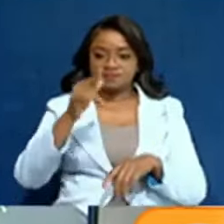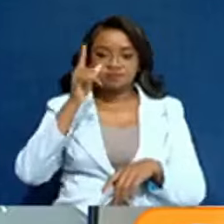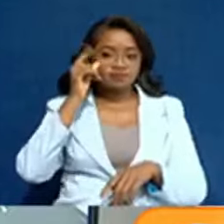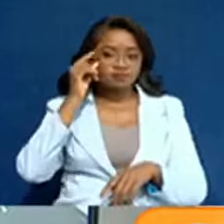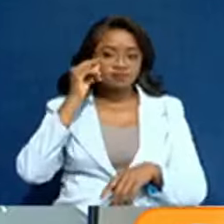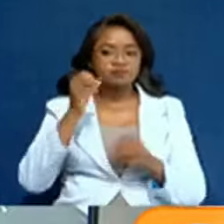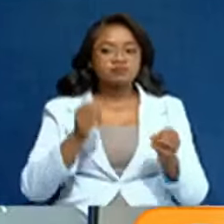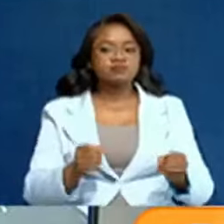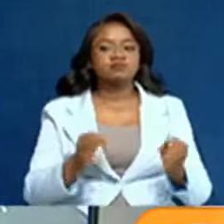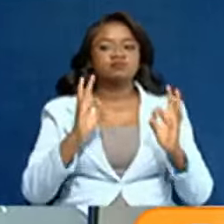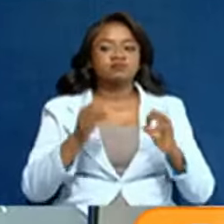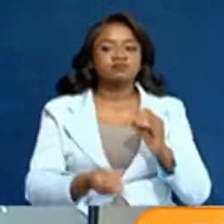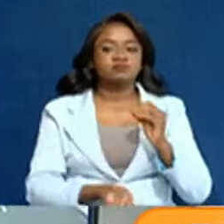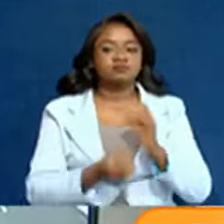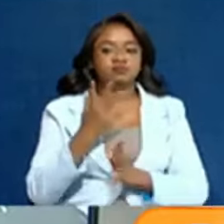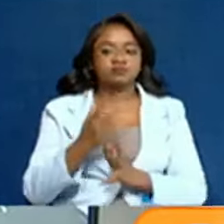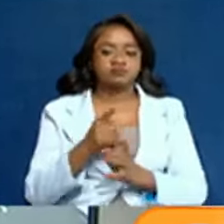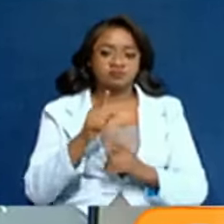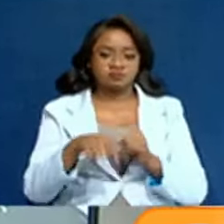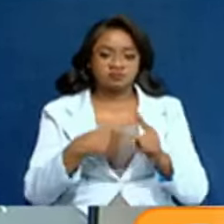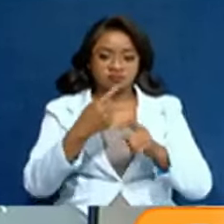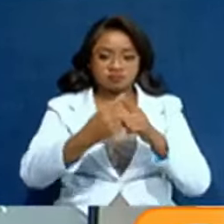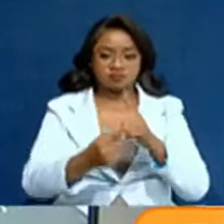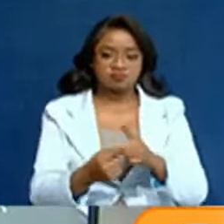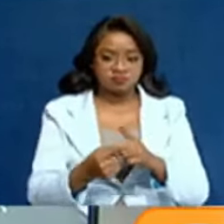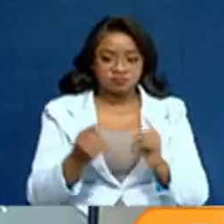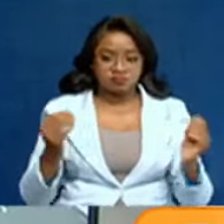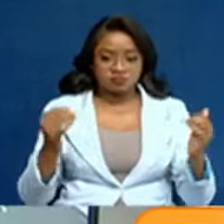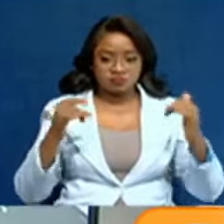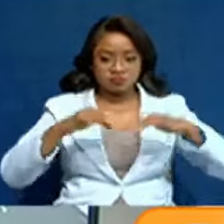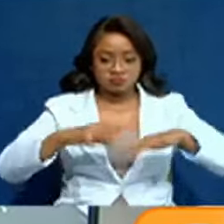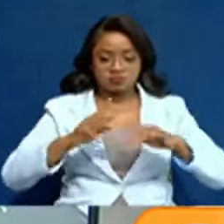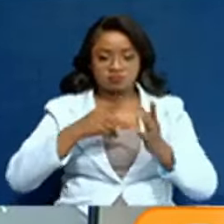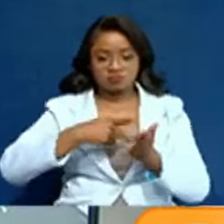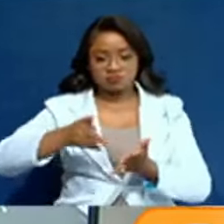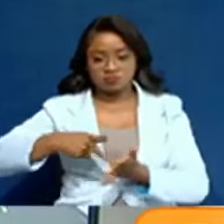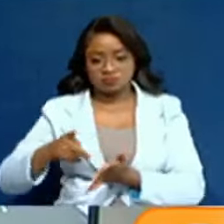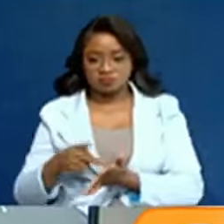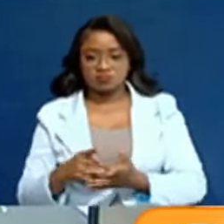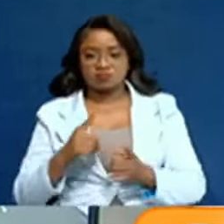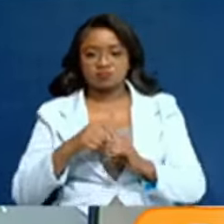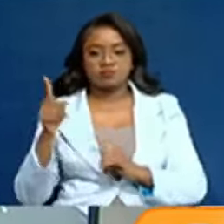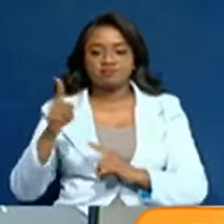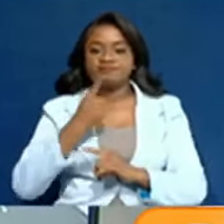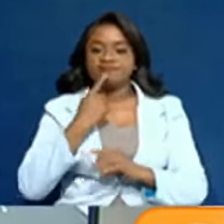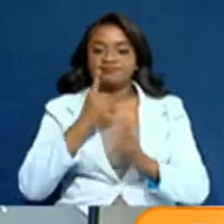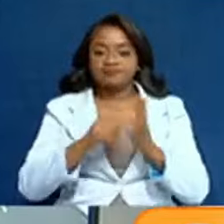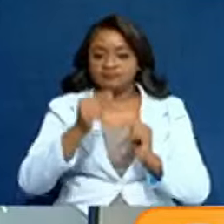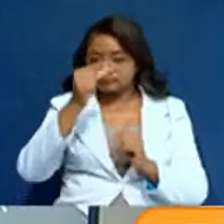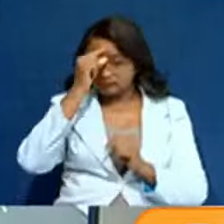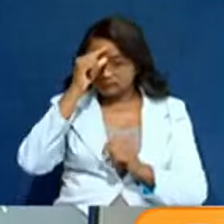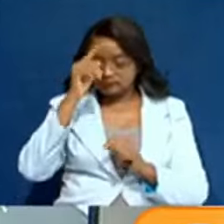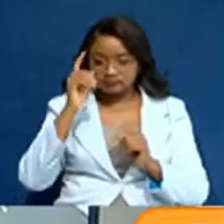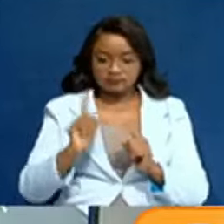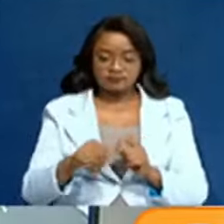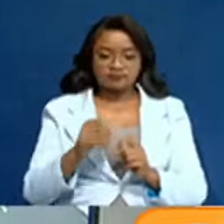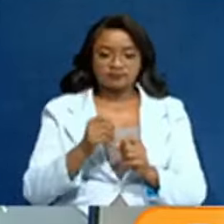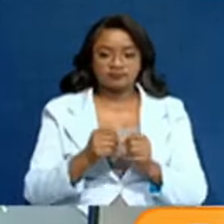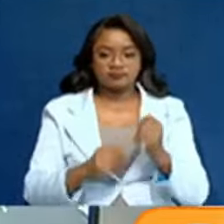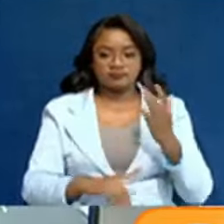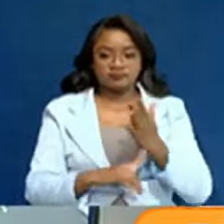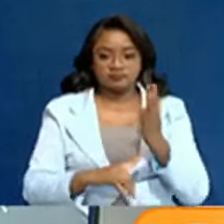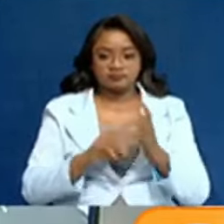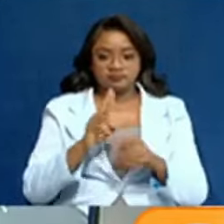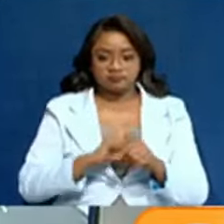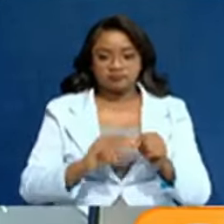of this year's annual Heads of Supply Chain and Procurement meeting, Mudavadi says the government plans to digitize 80% of